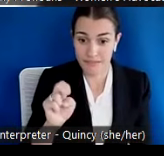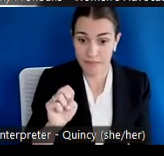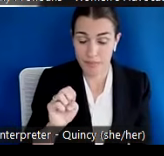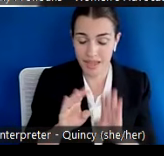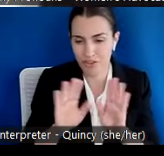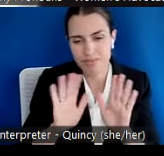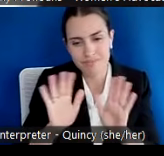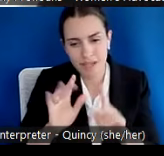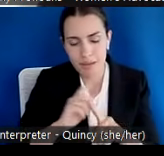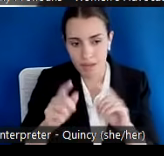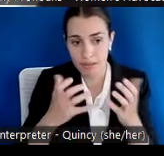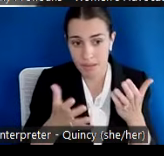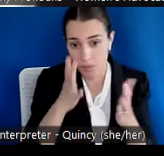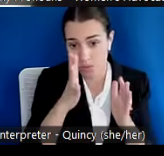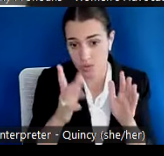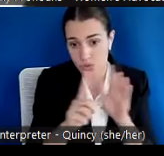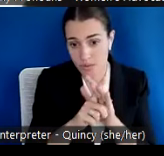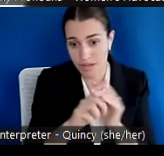or abusive relationship.